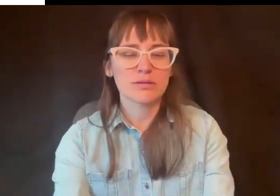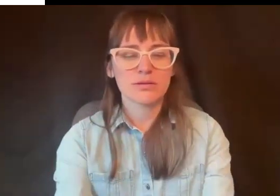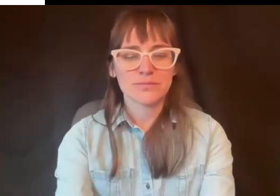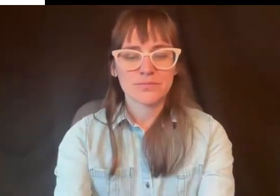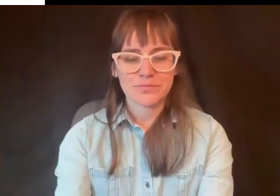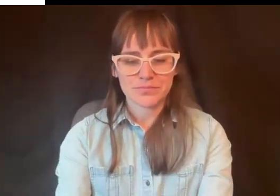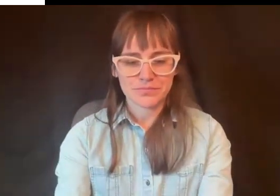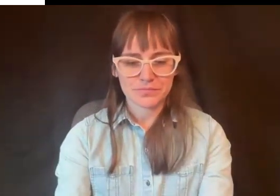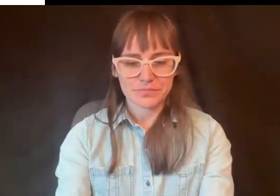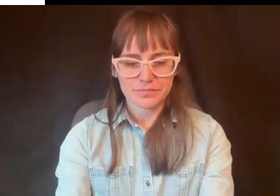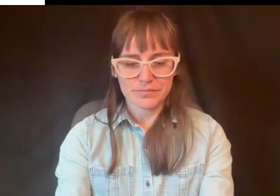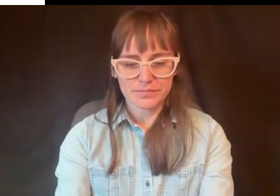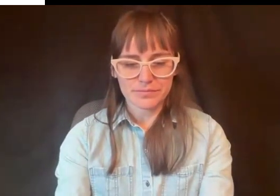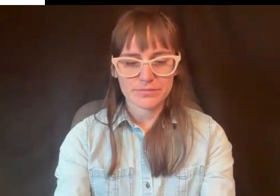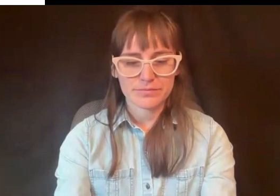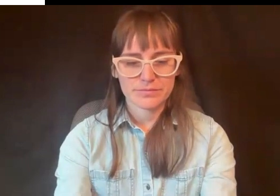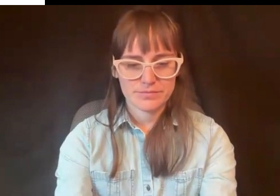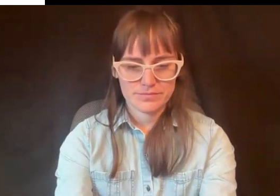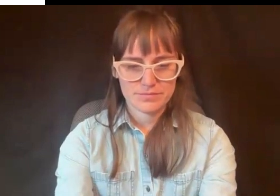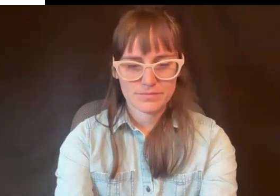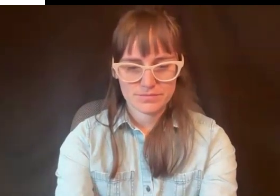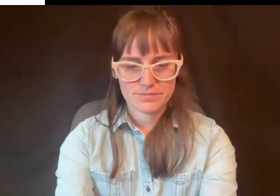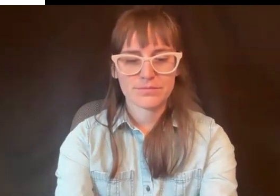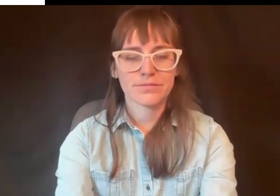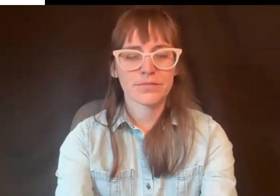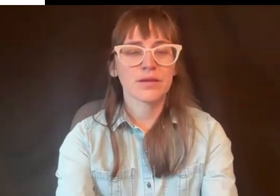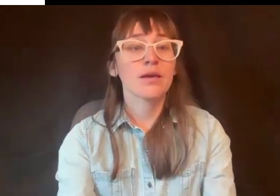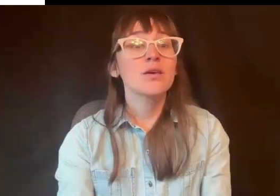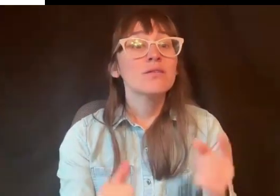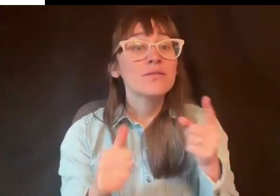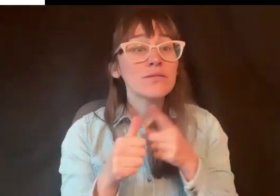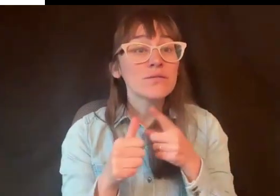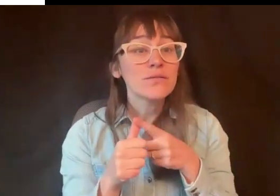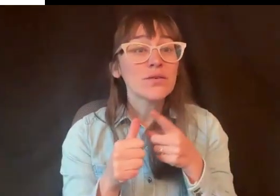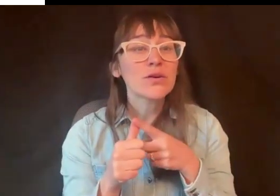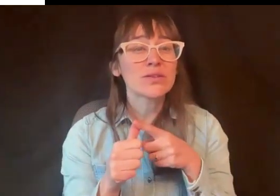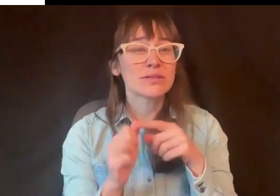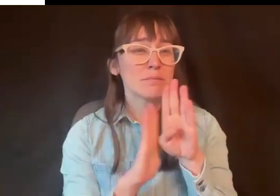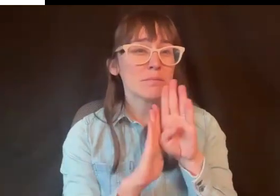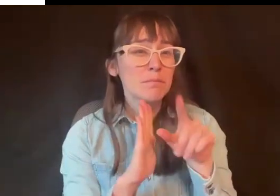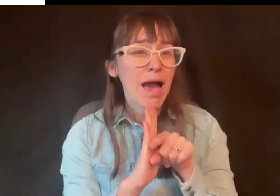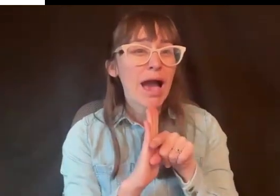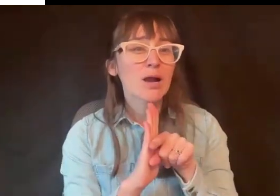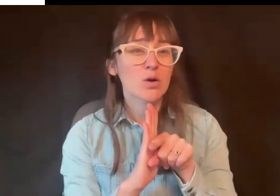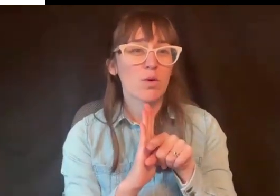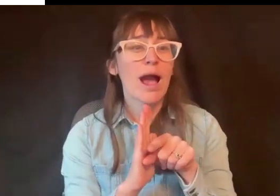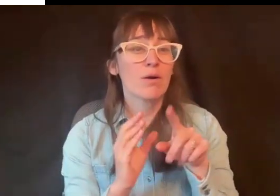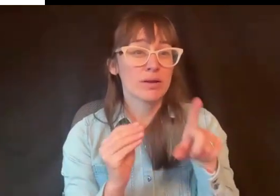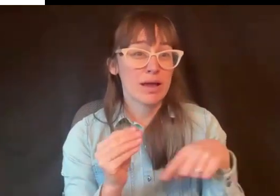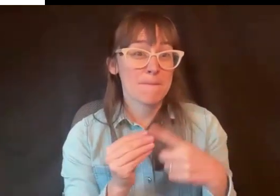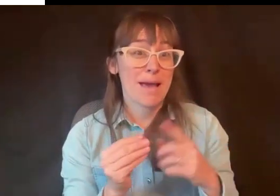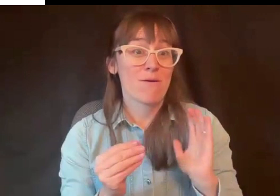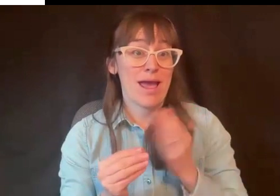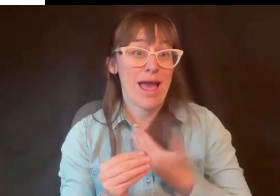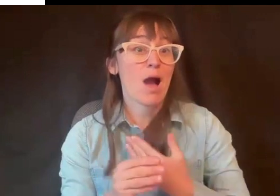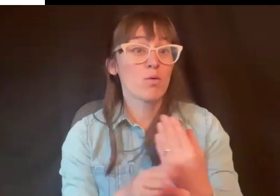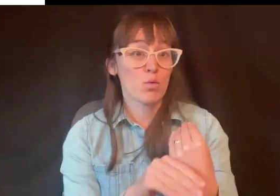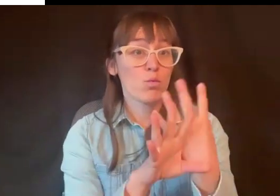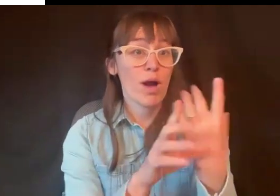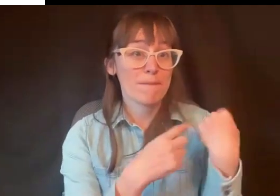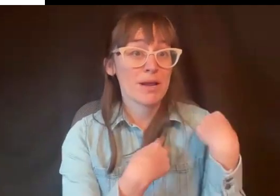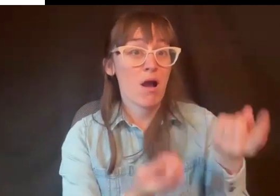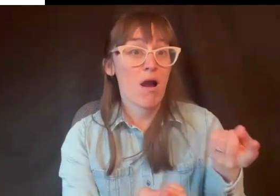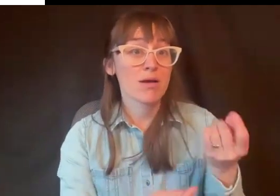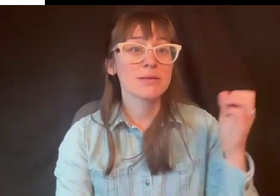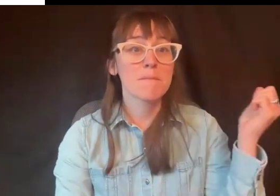can go to the next slide, I'd first like to share some background on our Back to Basics webinars. As we've reviewed